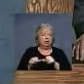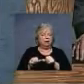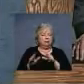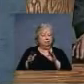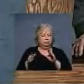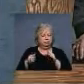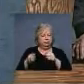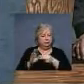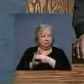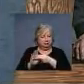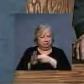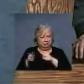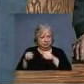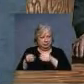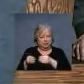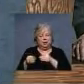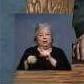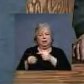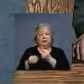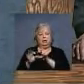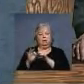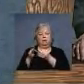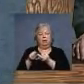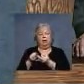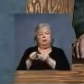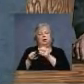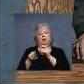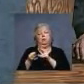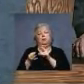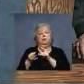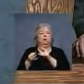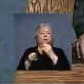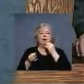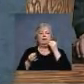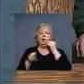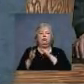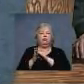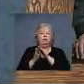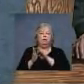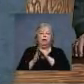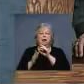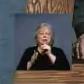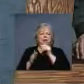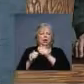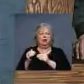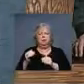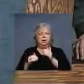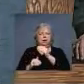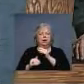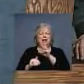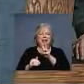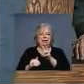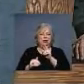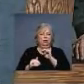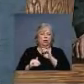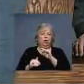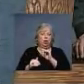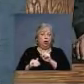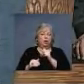aside for either single-family or a residential development not to exceed 6 units per